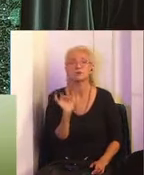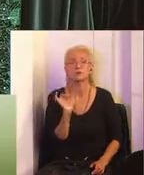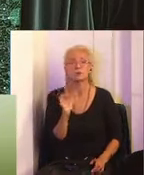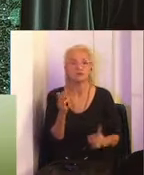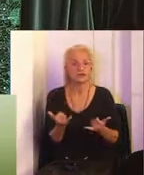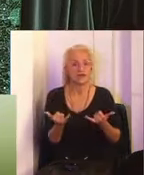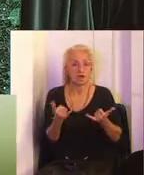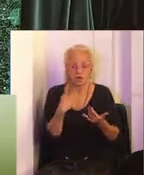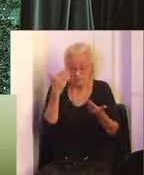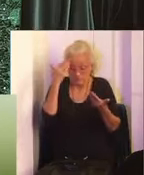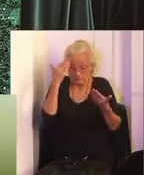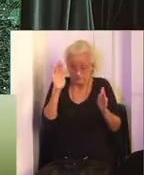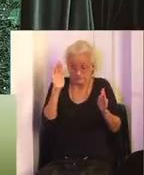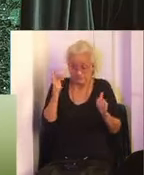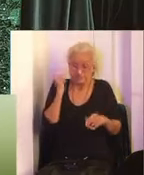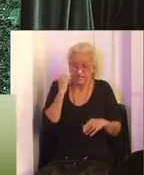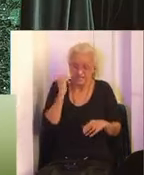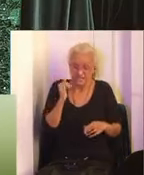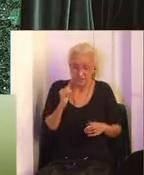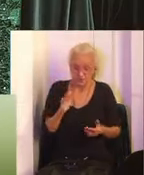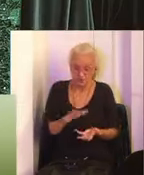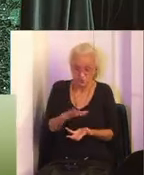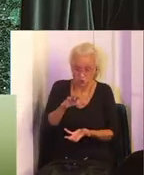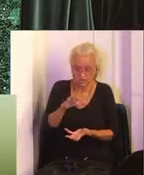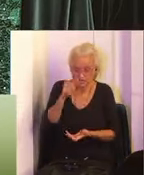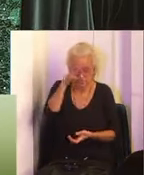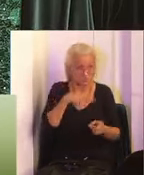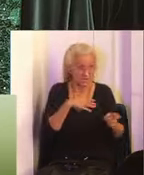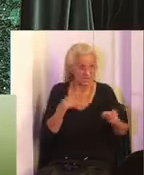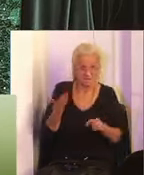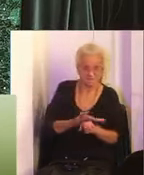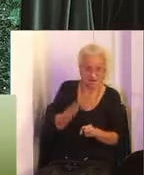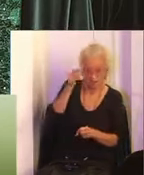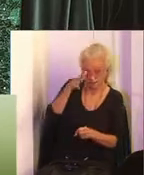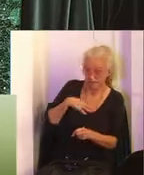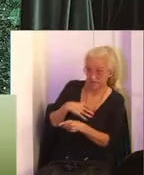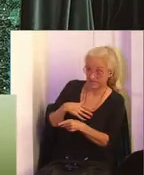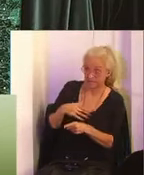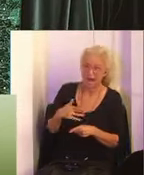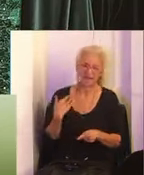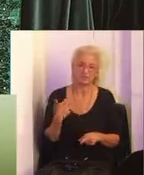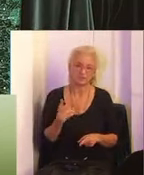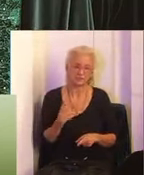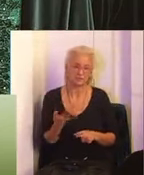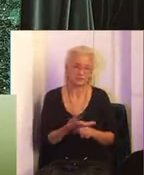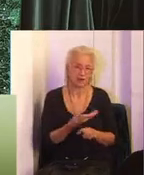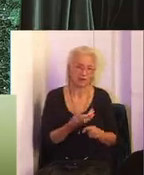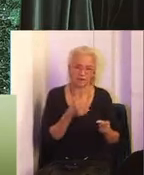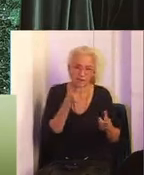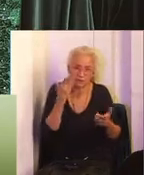Now, I don't know if the rich man fired the guy or not. I have a feeling he did.